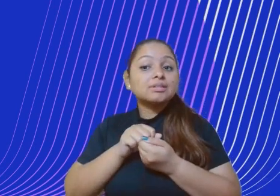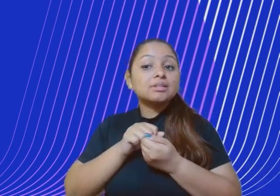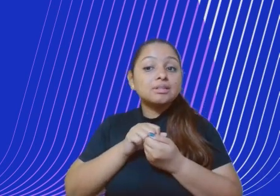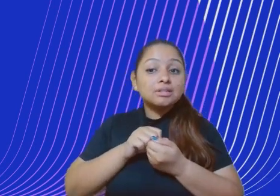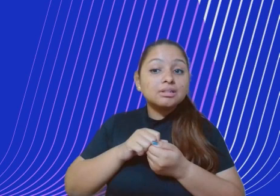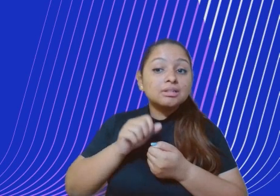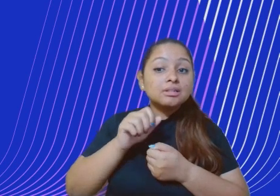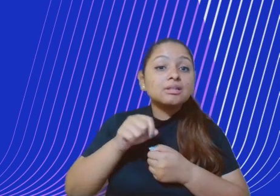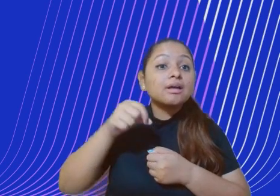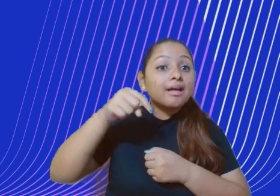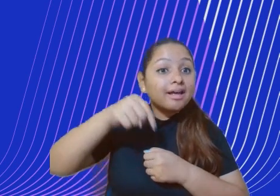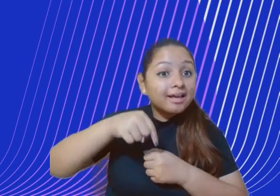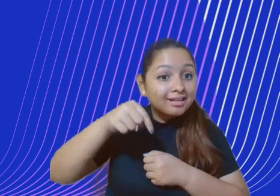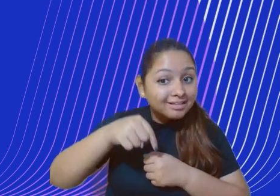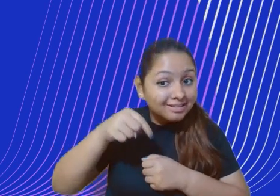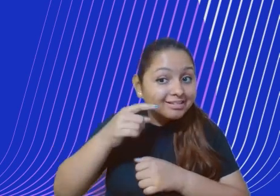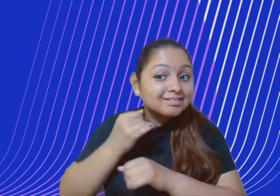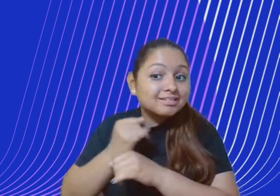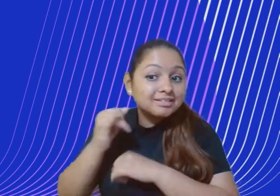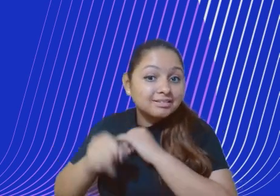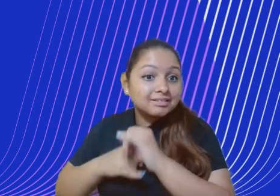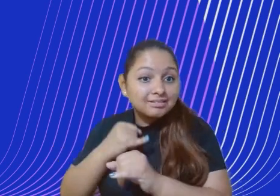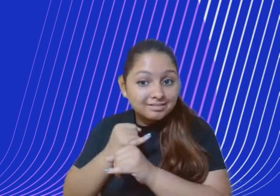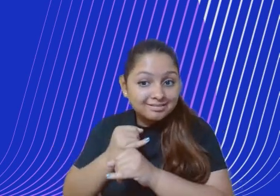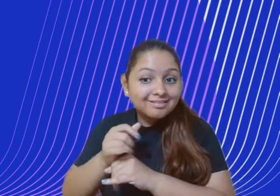This platform that we have,